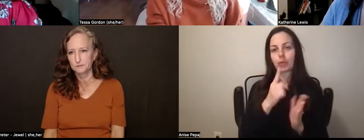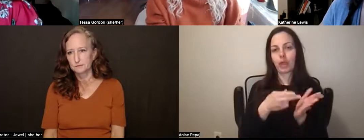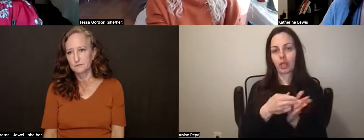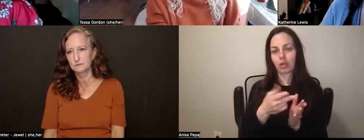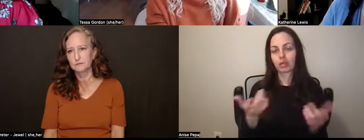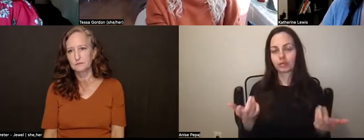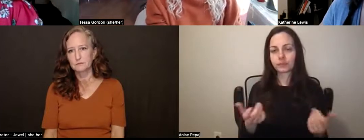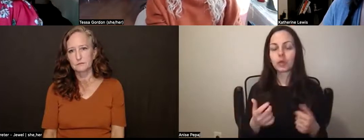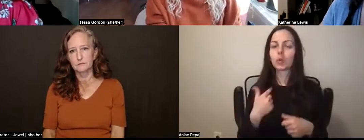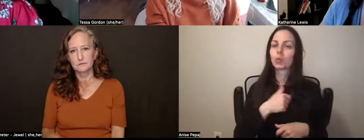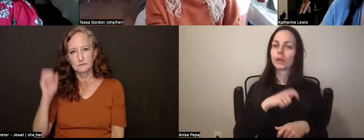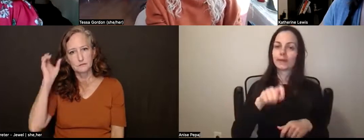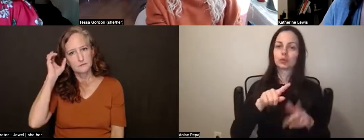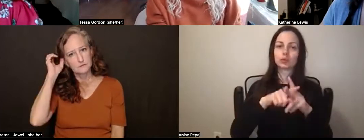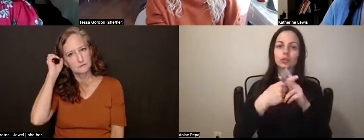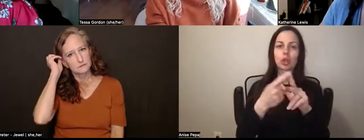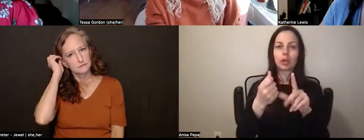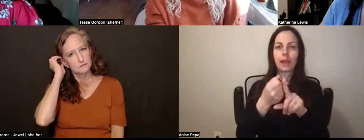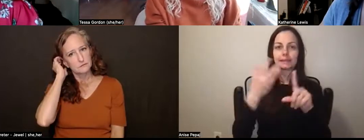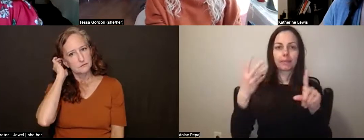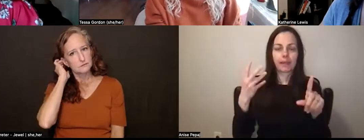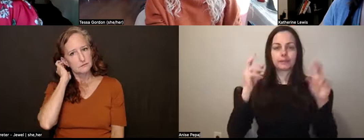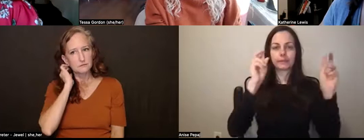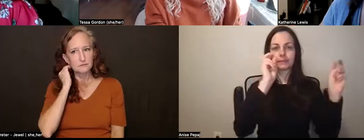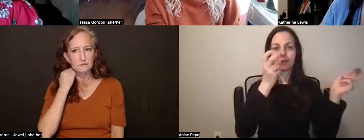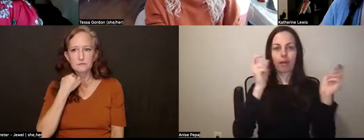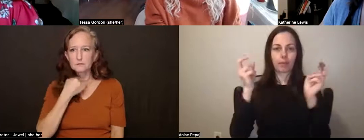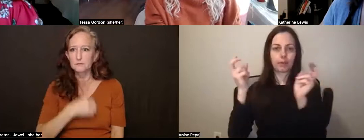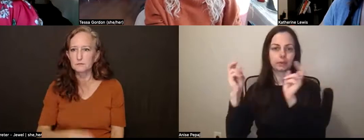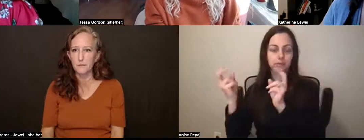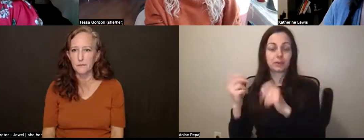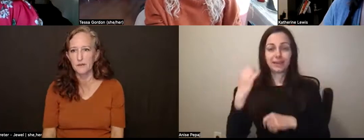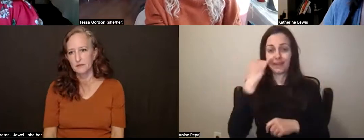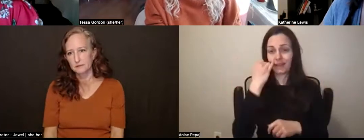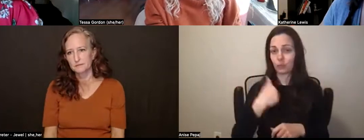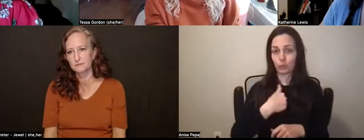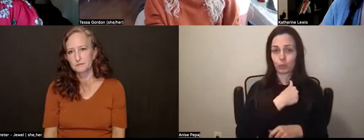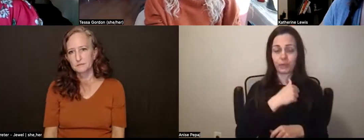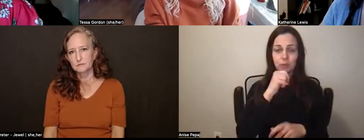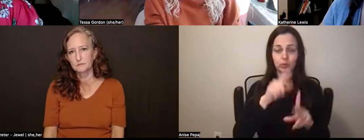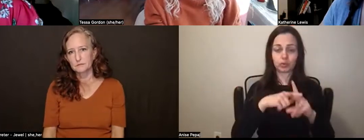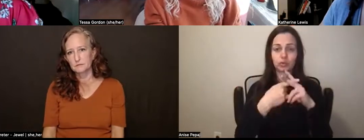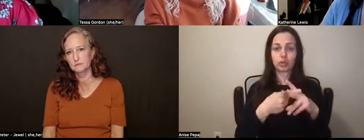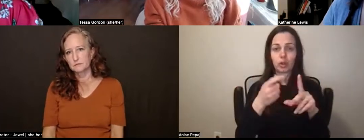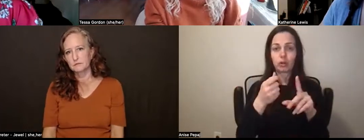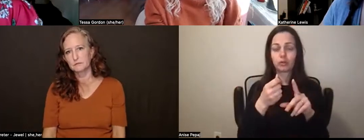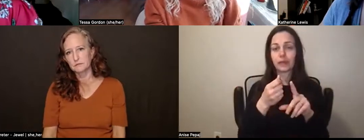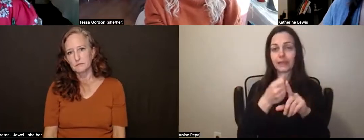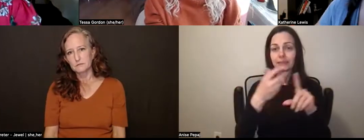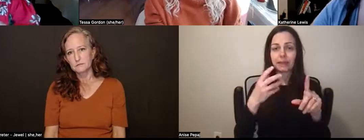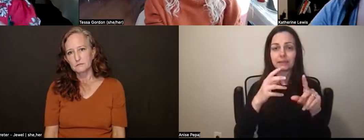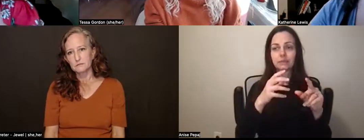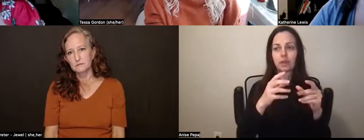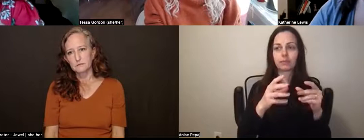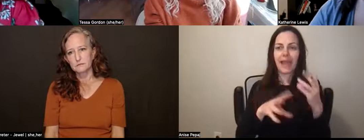to start expanding our topics, because if we don't start expanding our topics, then people are going